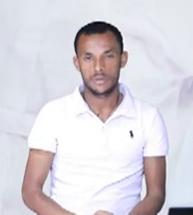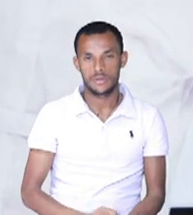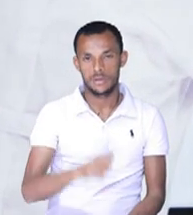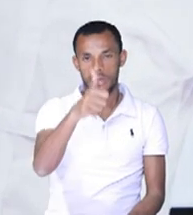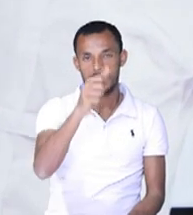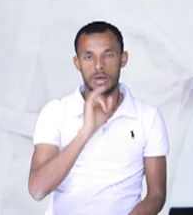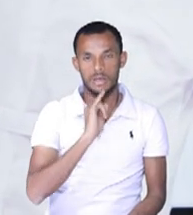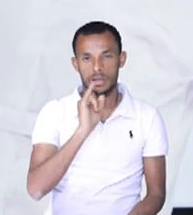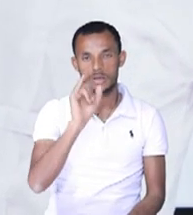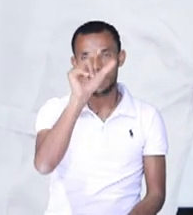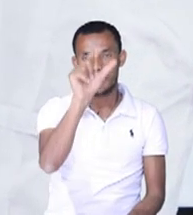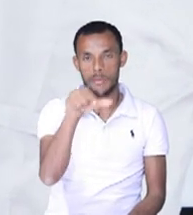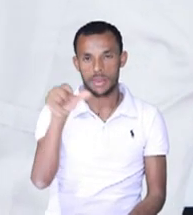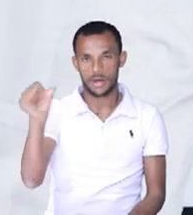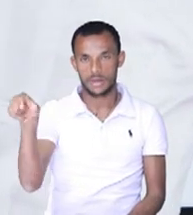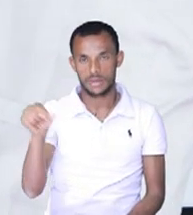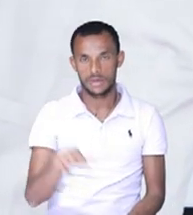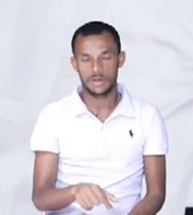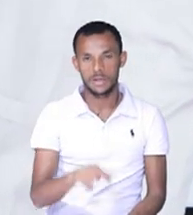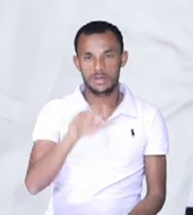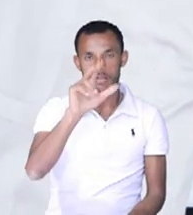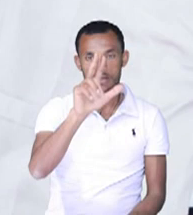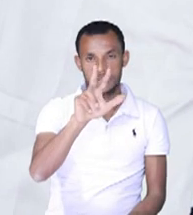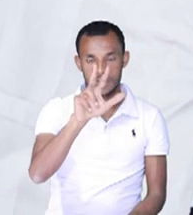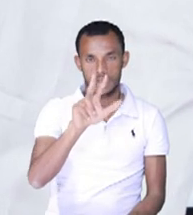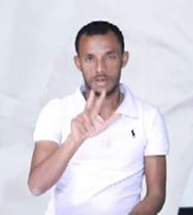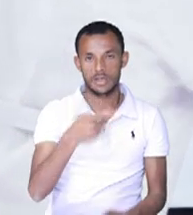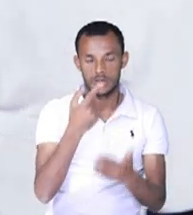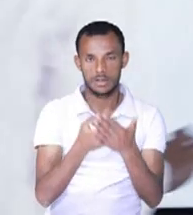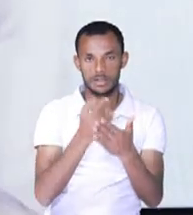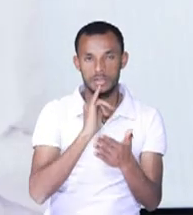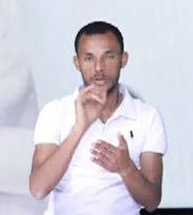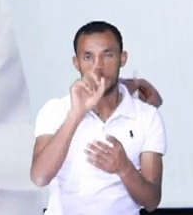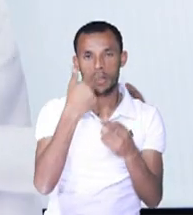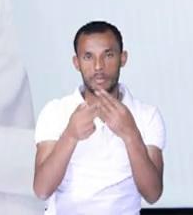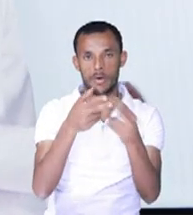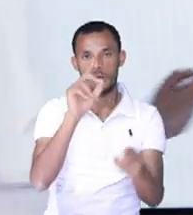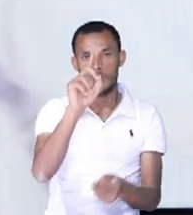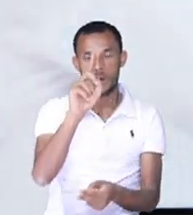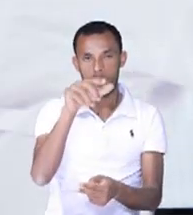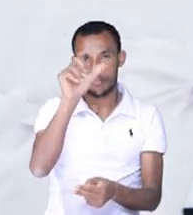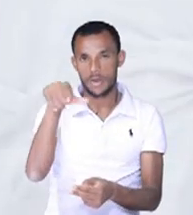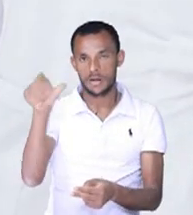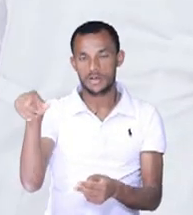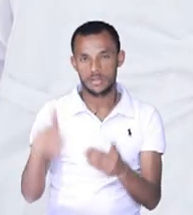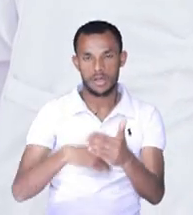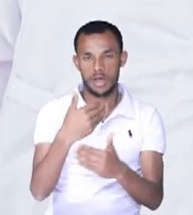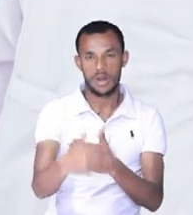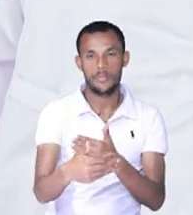A is a matrix, 3, this is a 1 by 1 matrix.